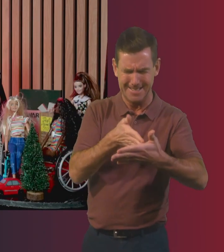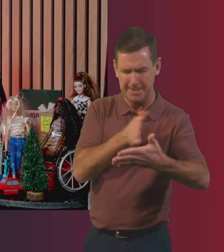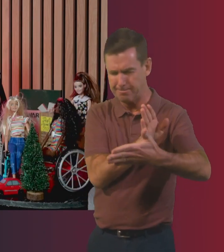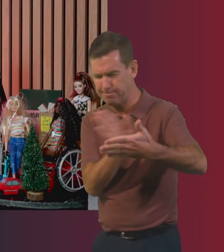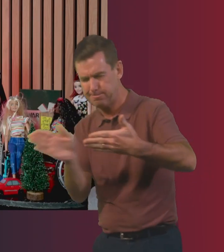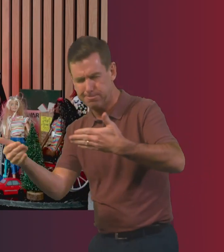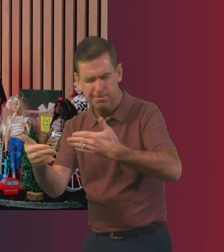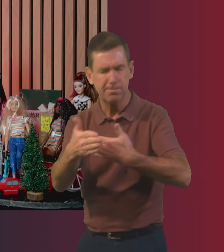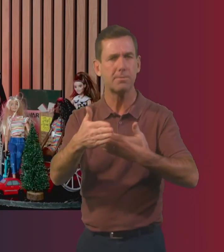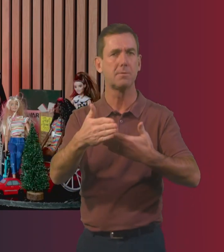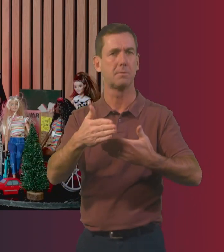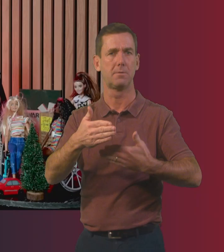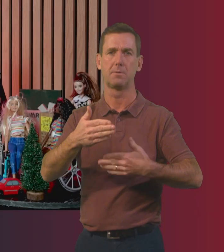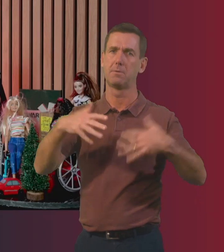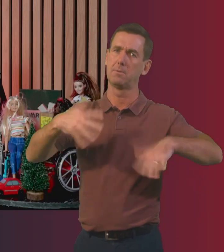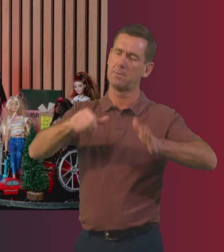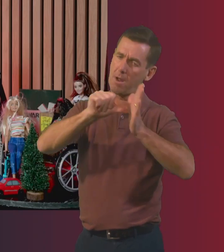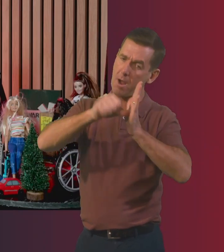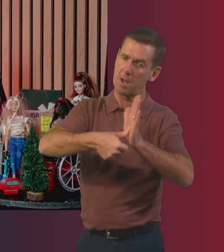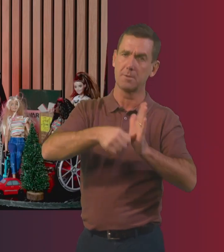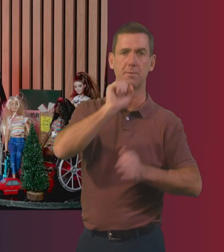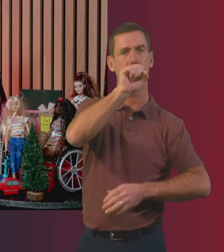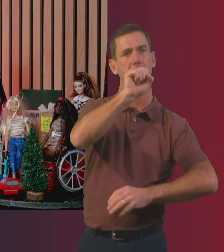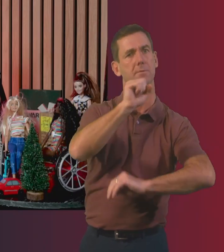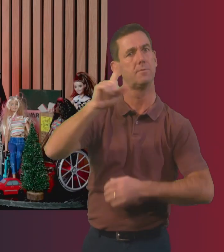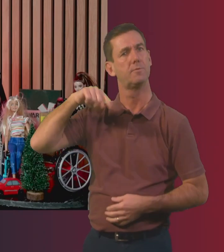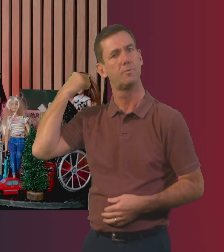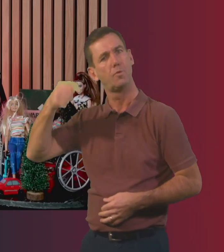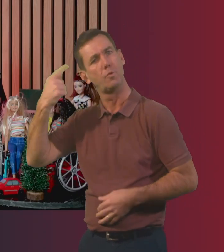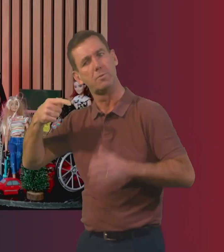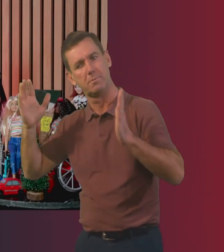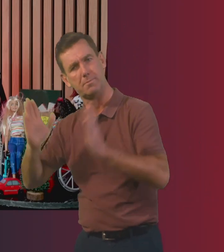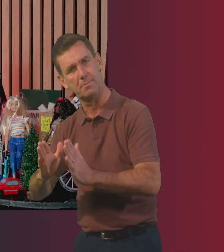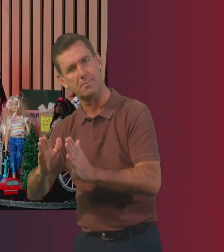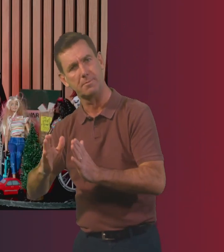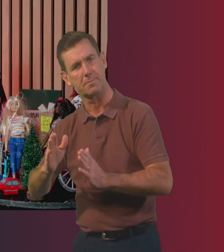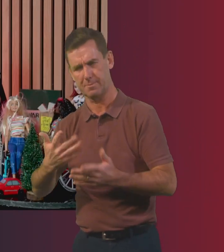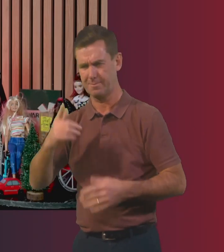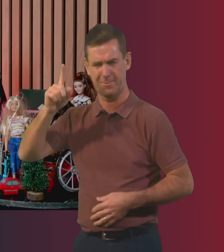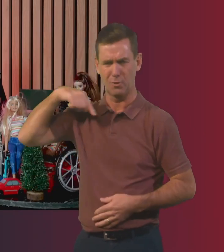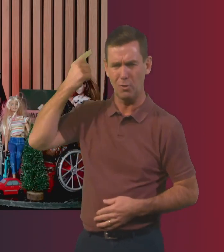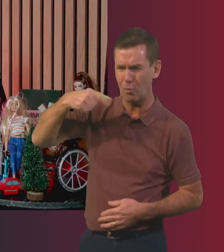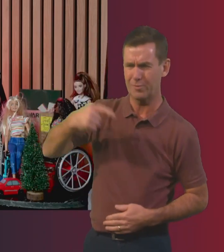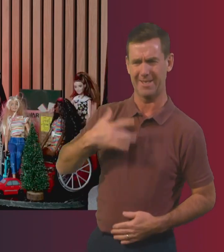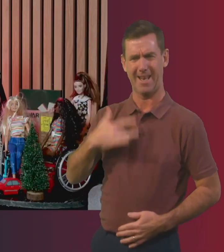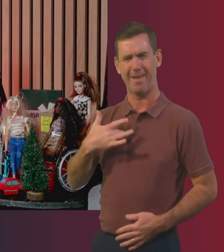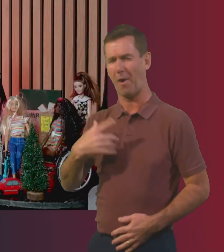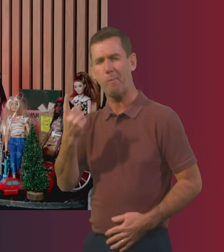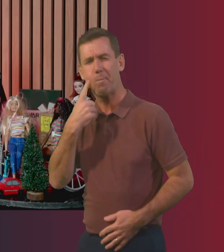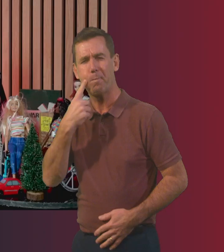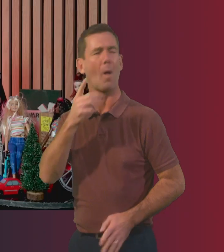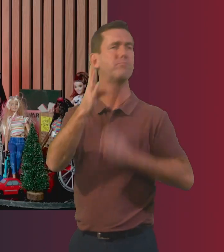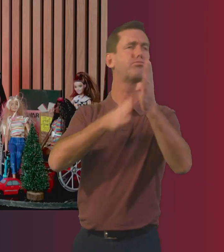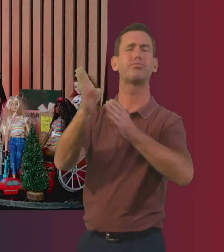you can't be, lethargic. You can't kind of rest on your laurels. And I think living in London made me do that. However, I've